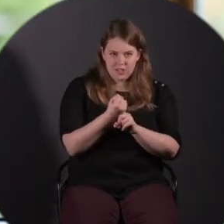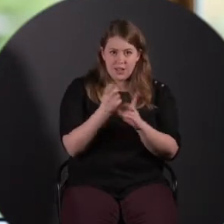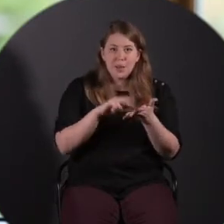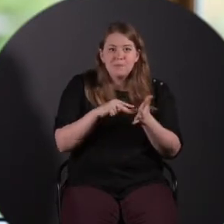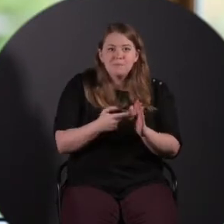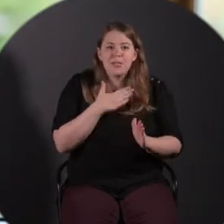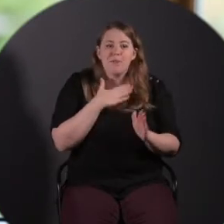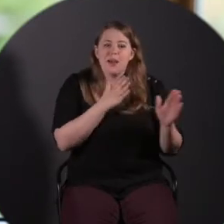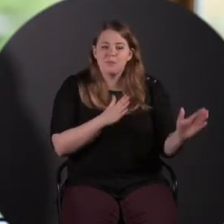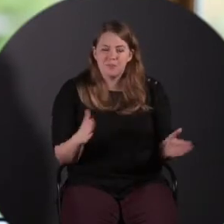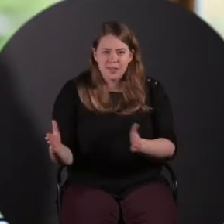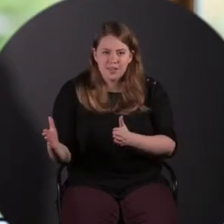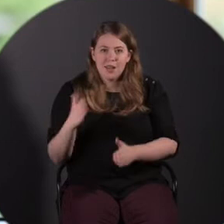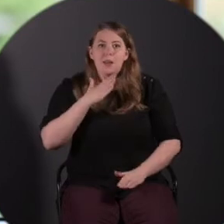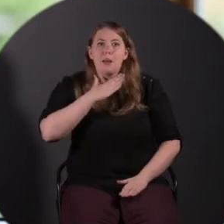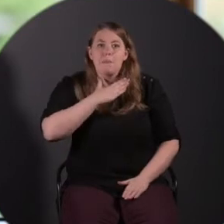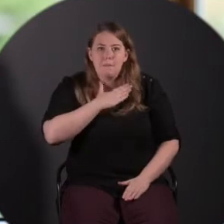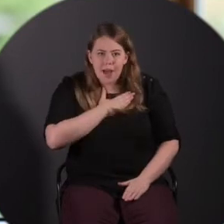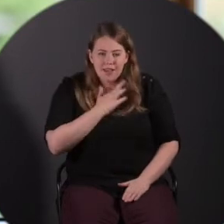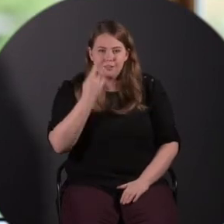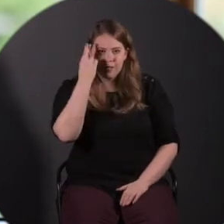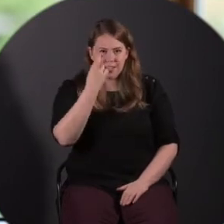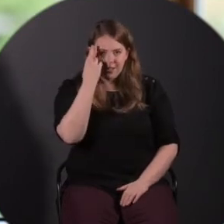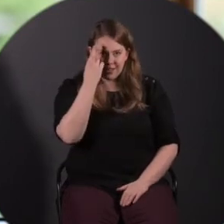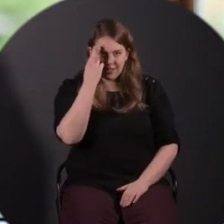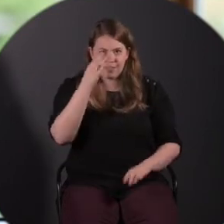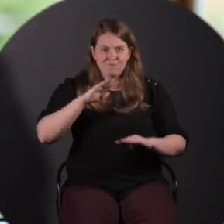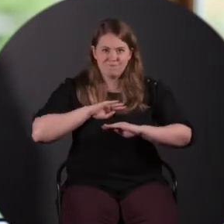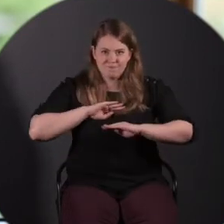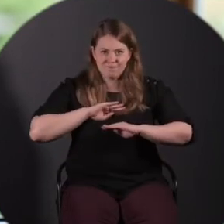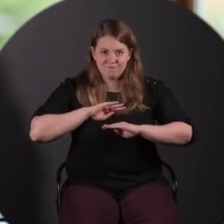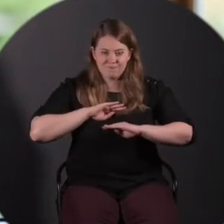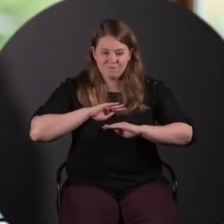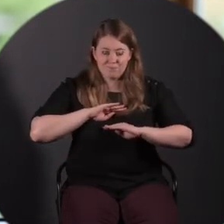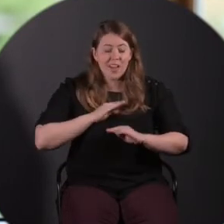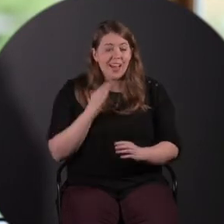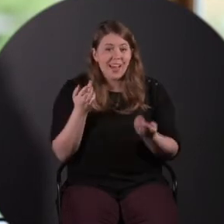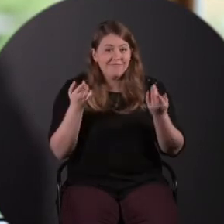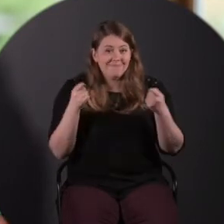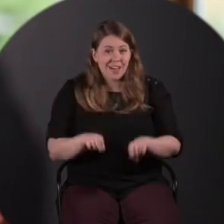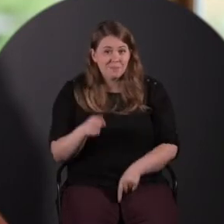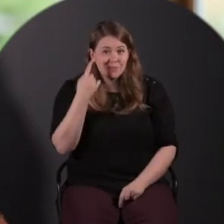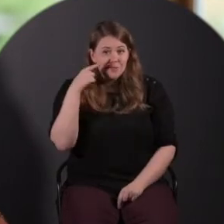my purposes for your life are fulfilled. And that's what happened for Priscilla and Aquilla.